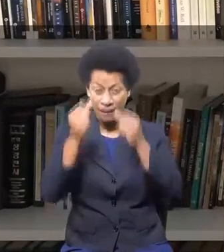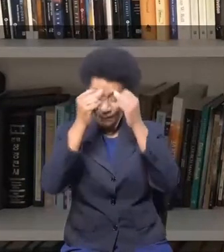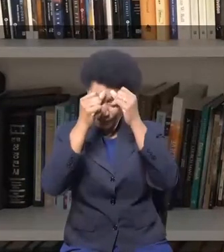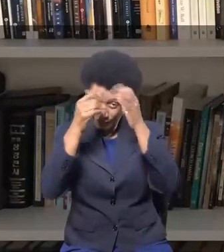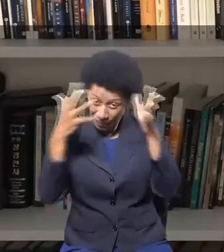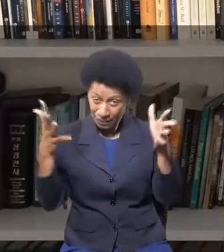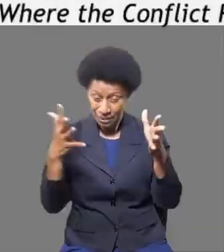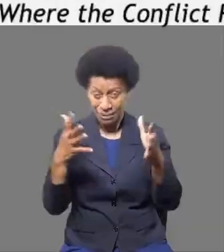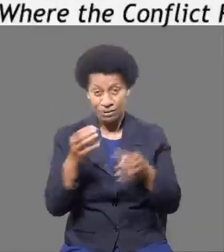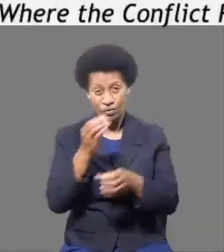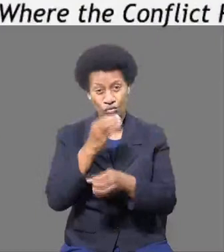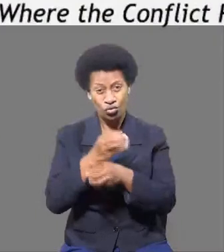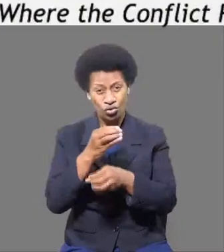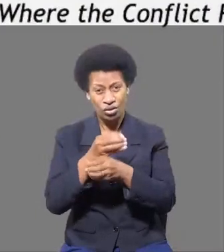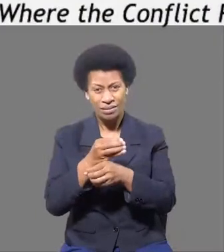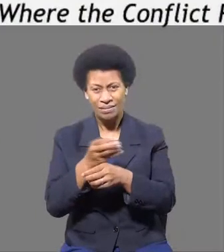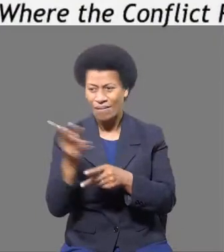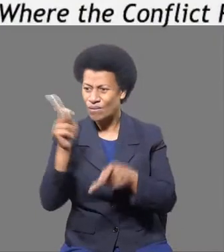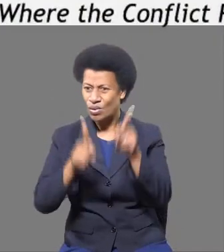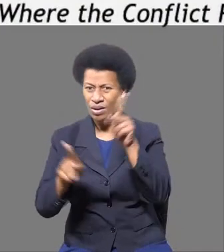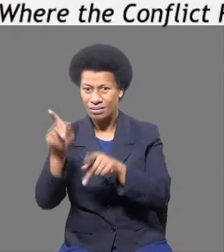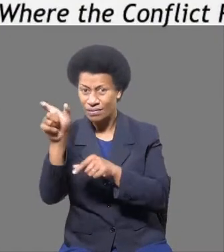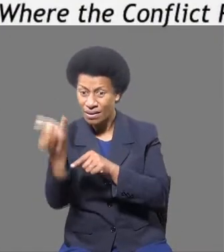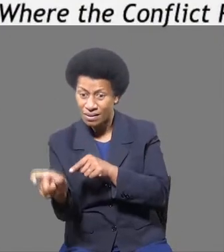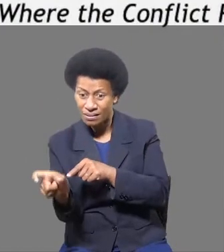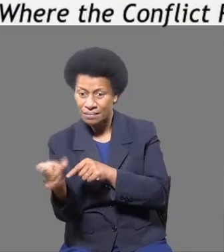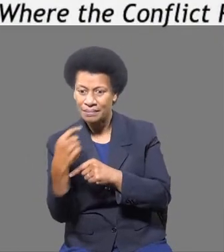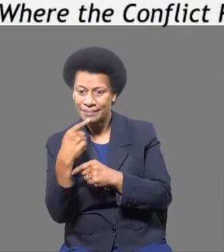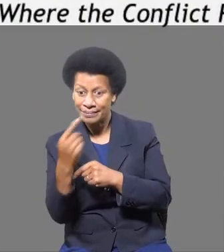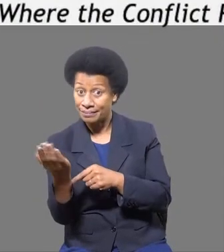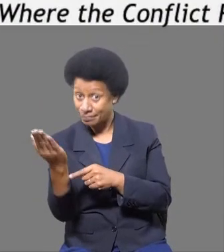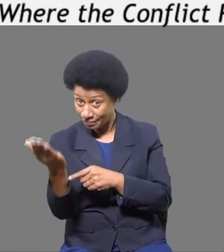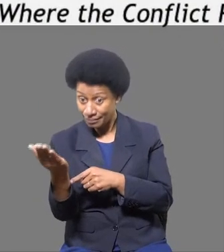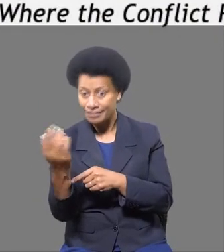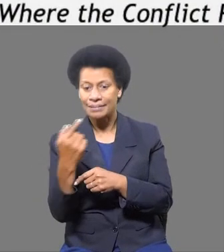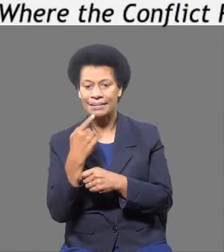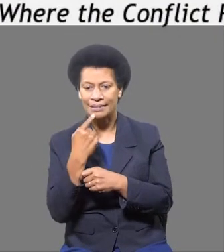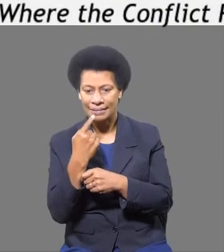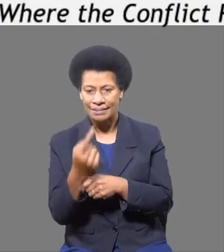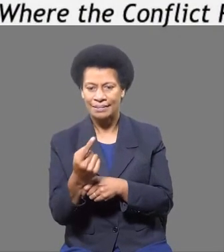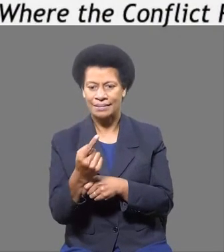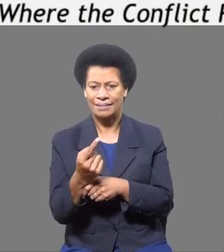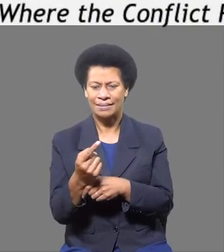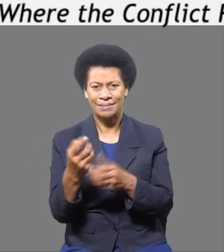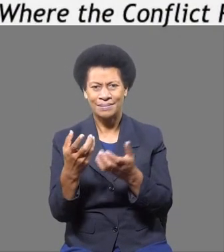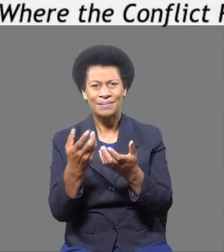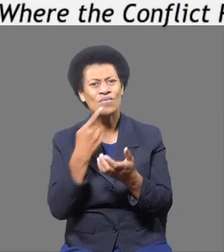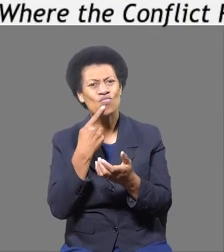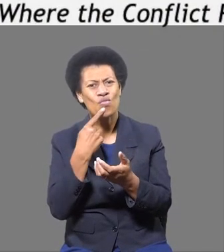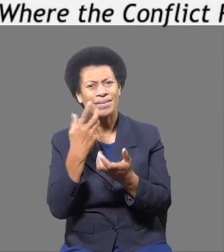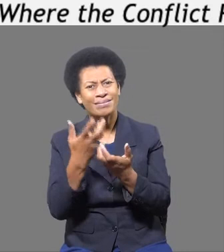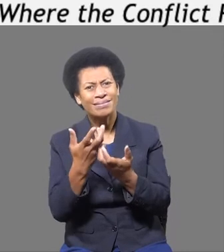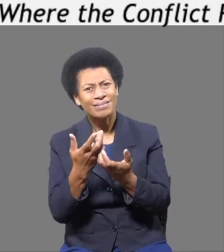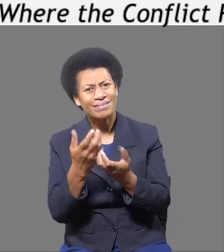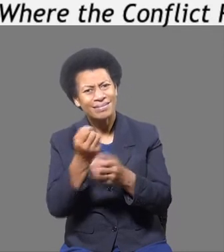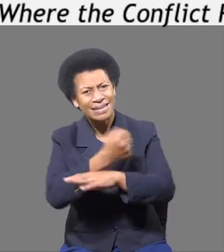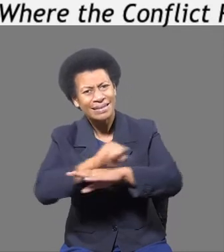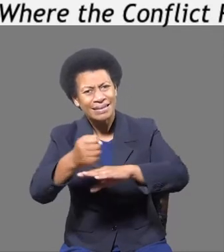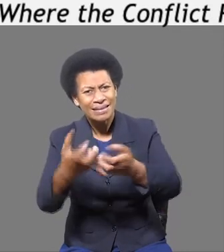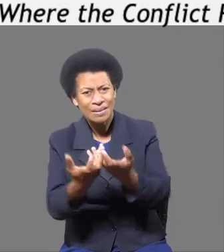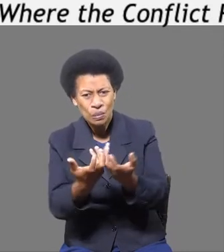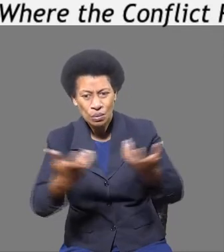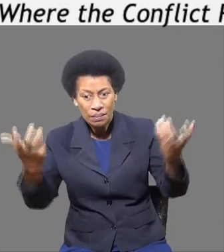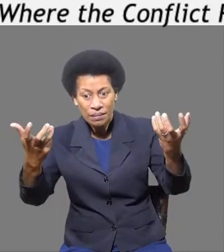Christian philosopher said this: indeed, there is nothing here to prevent God from miraculously parting the waters of the Red Sea, or changing water